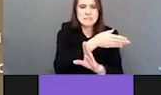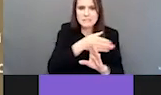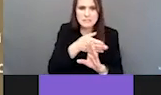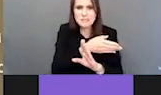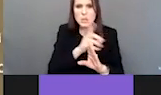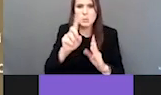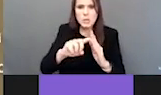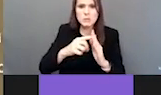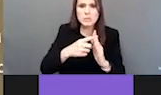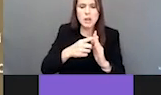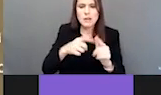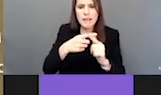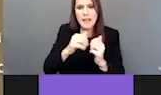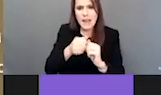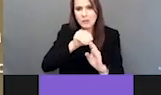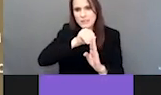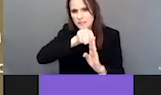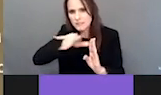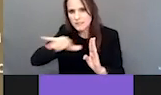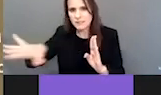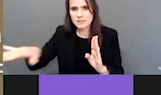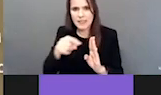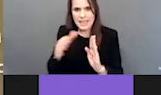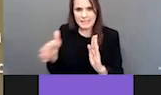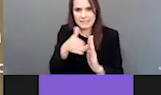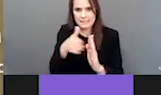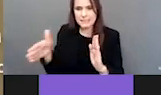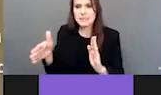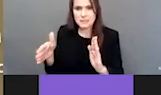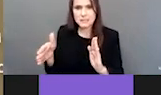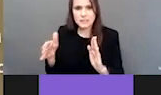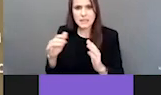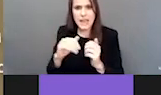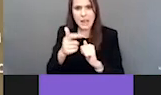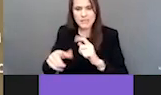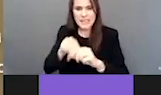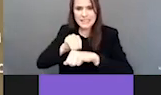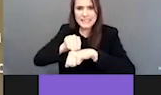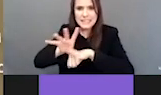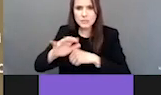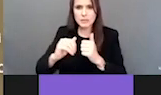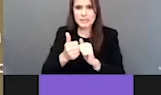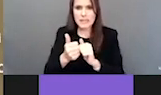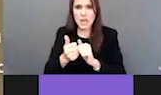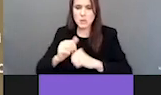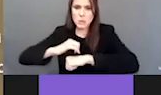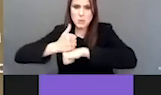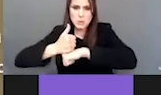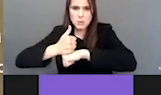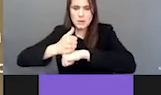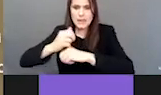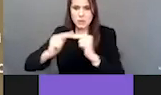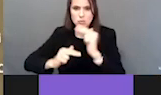and epistemological grounds you are proceeding from, informs the way that you situate and